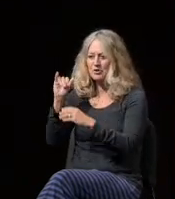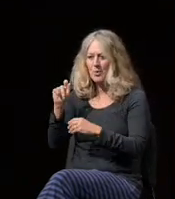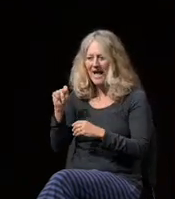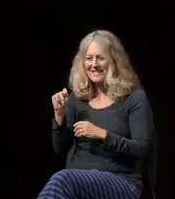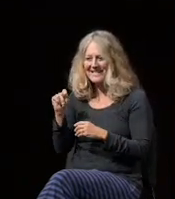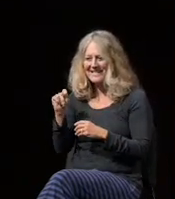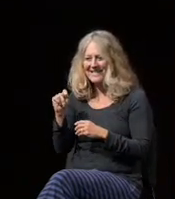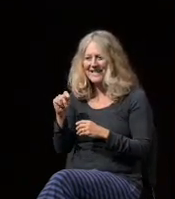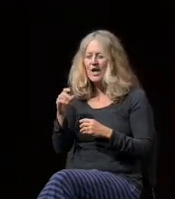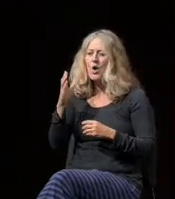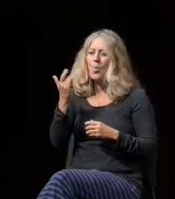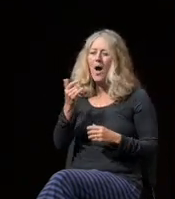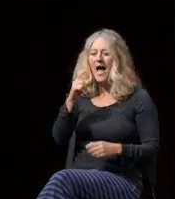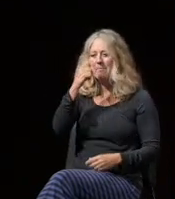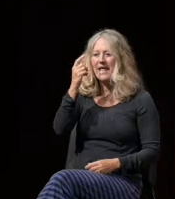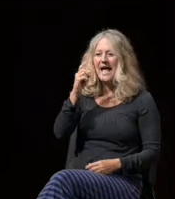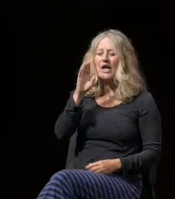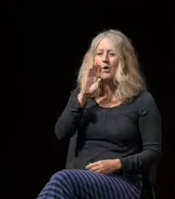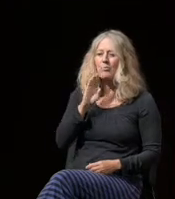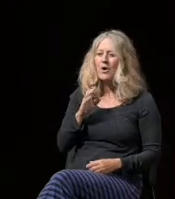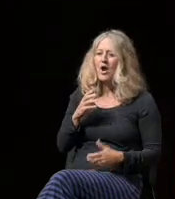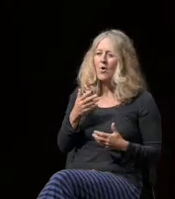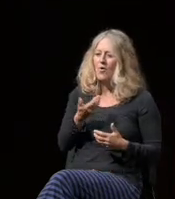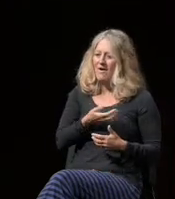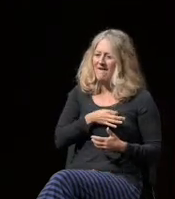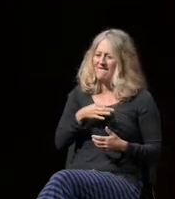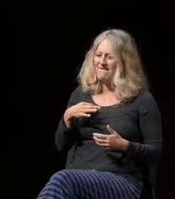so few Black and brown people on our faculty?